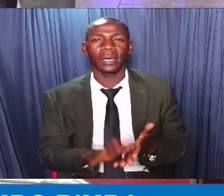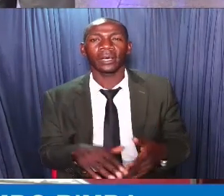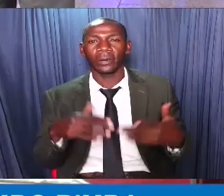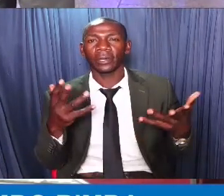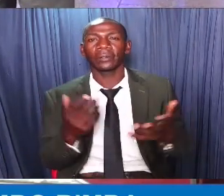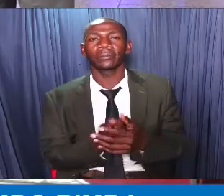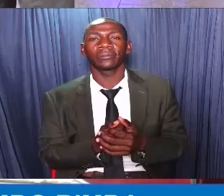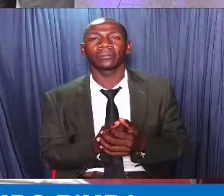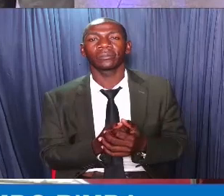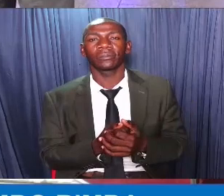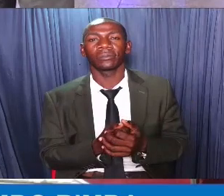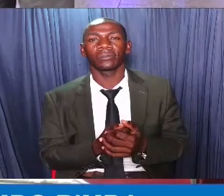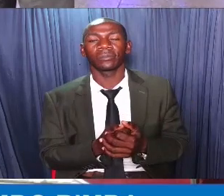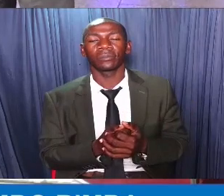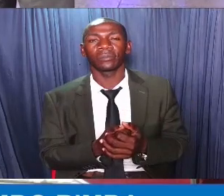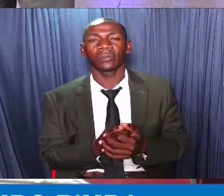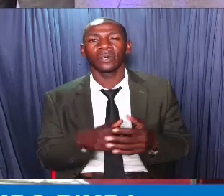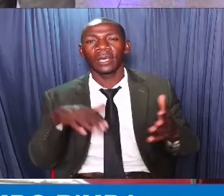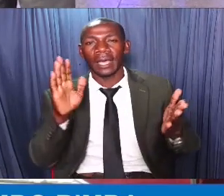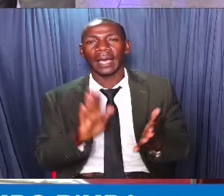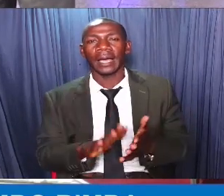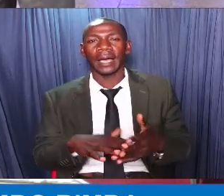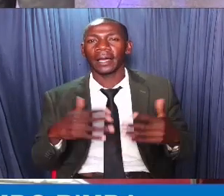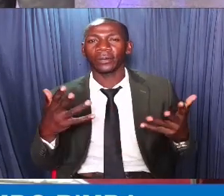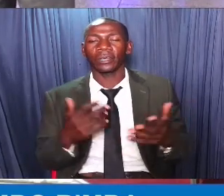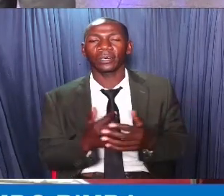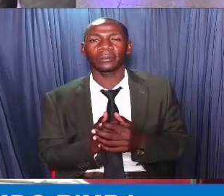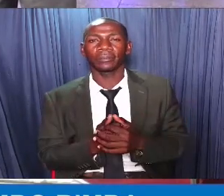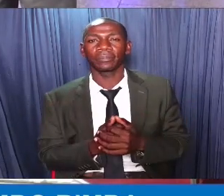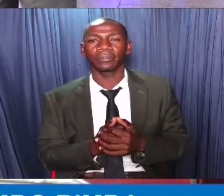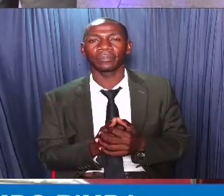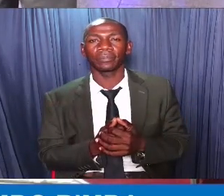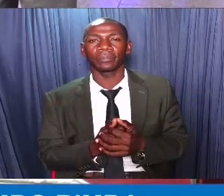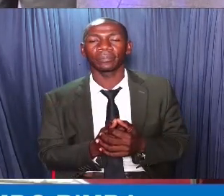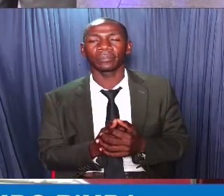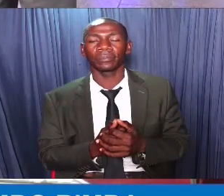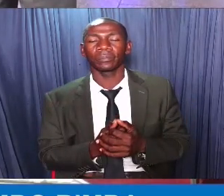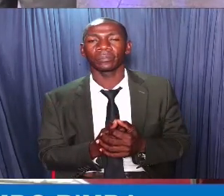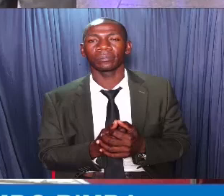Hallelujah. Hallelujah. Hallelujah. Hallelujah.